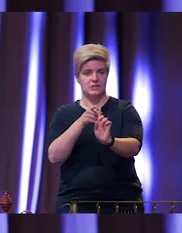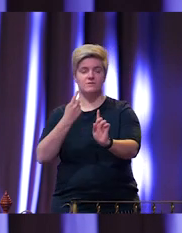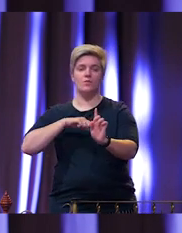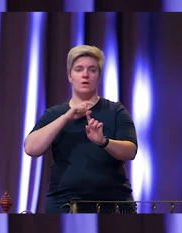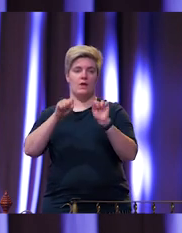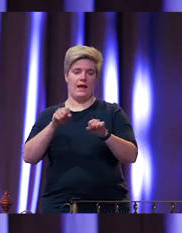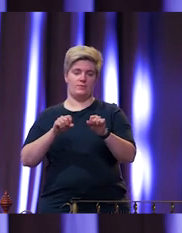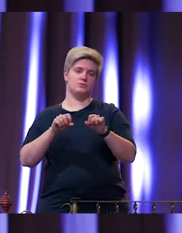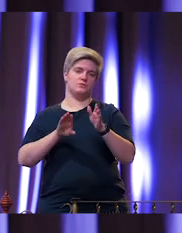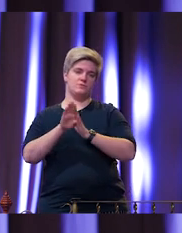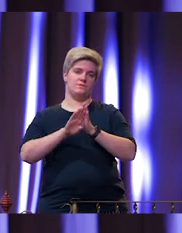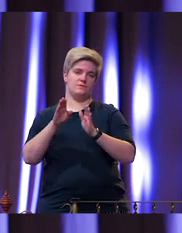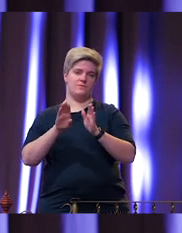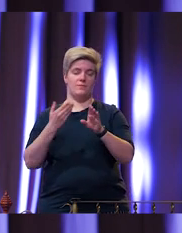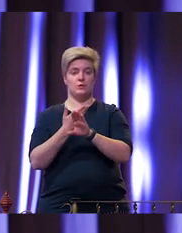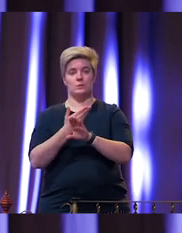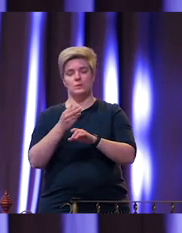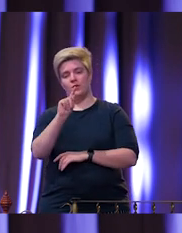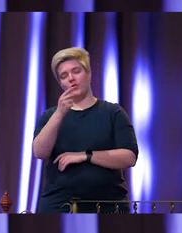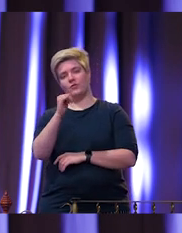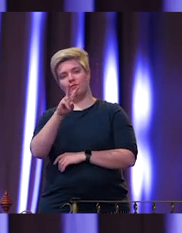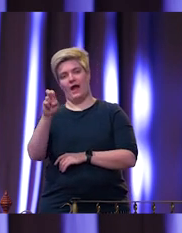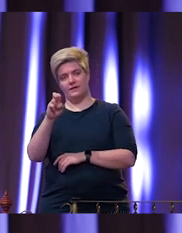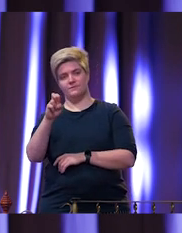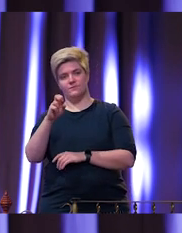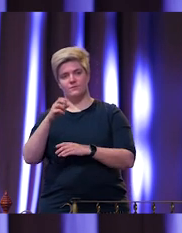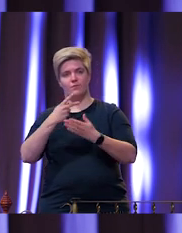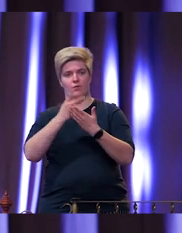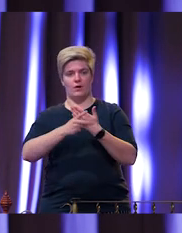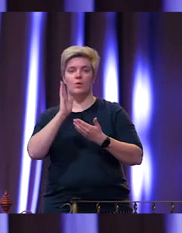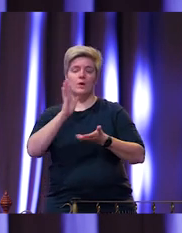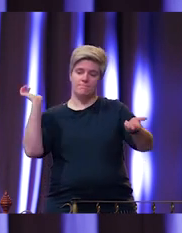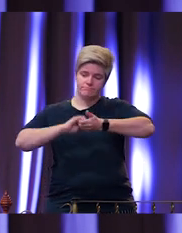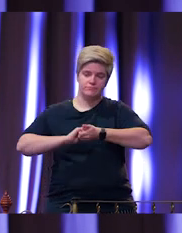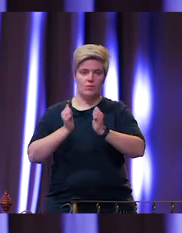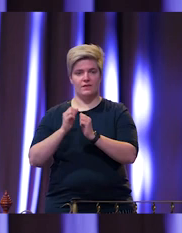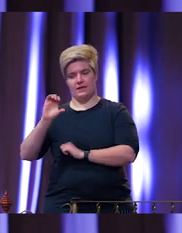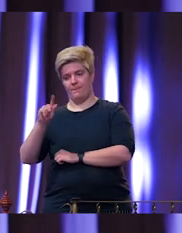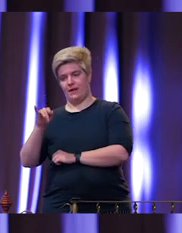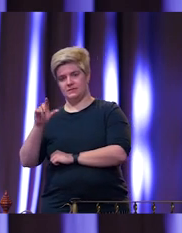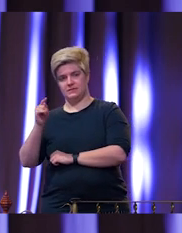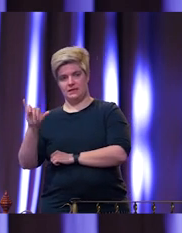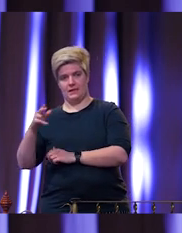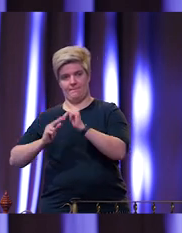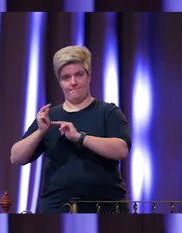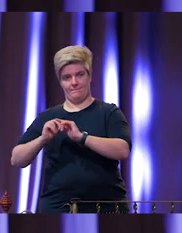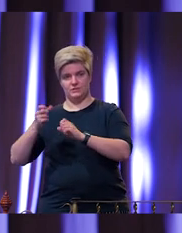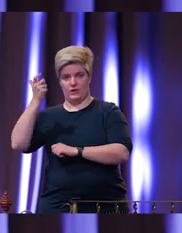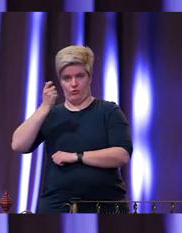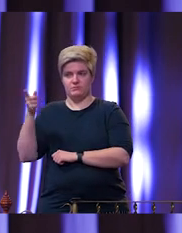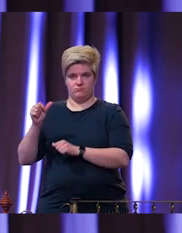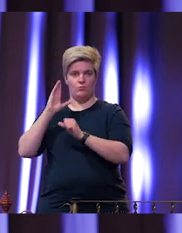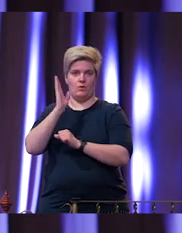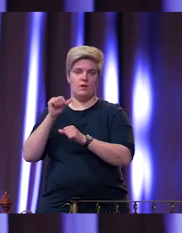Thrive grant-making program, which is meant to be complementary to the capacity-building grants that Arts Work Fund will continue to do.